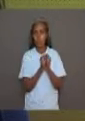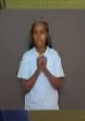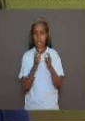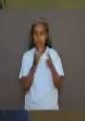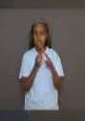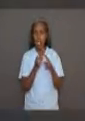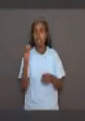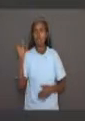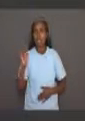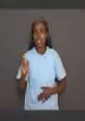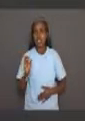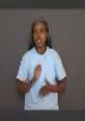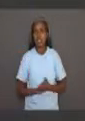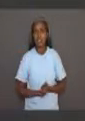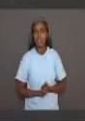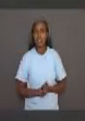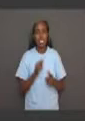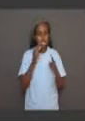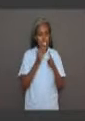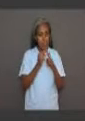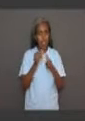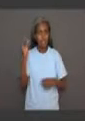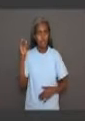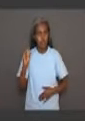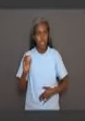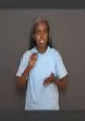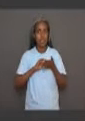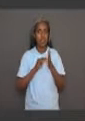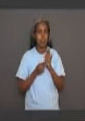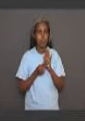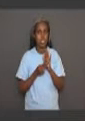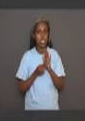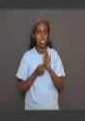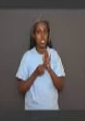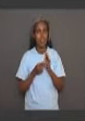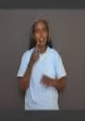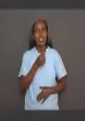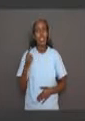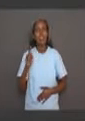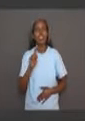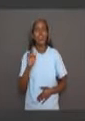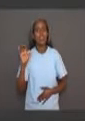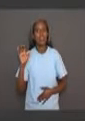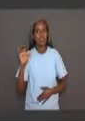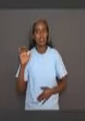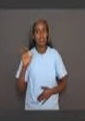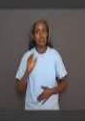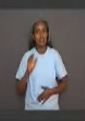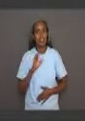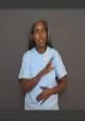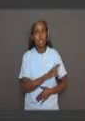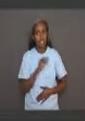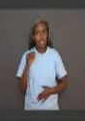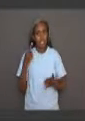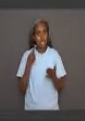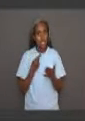percent. The word percent means for every 100, and